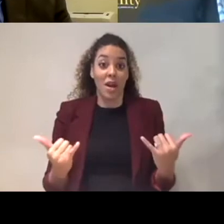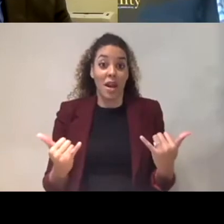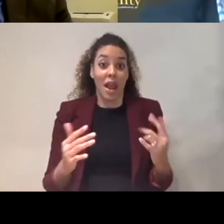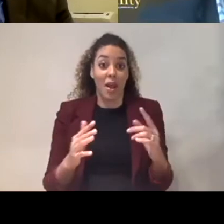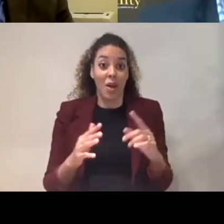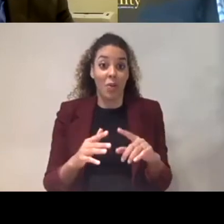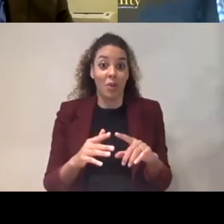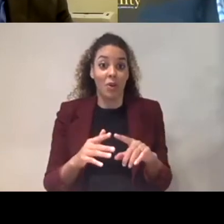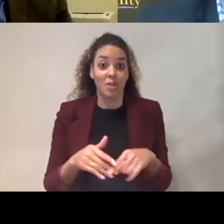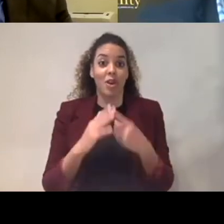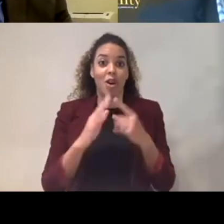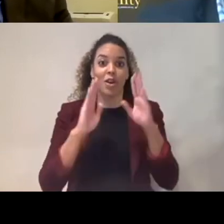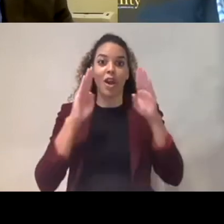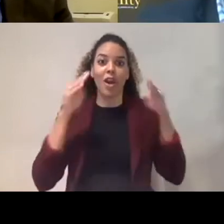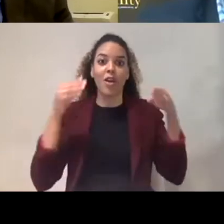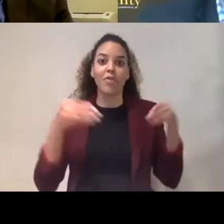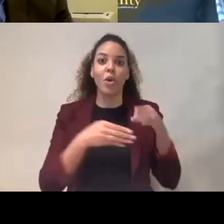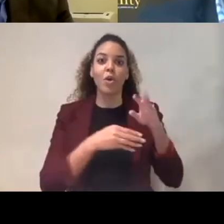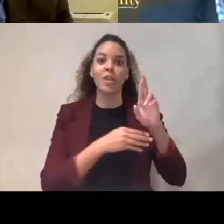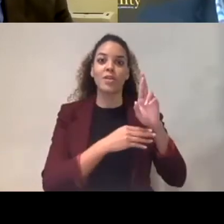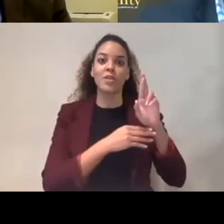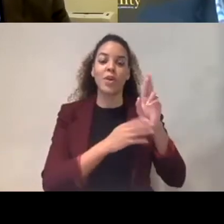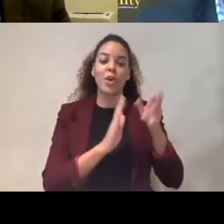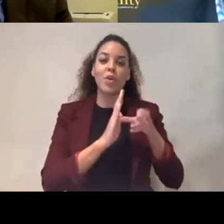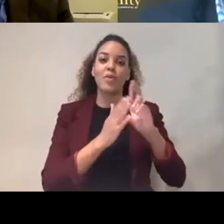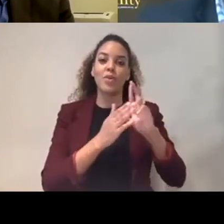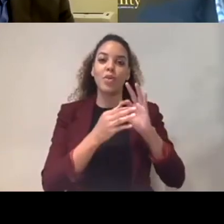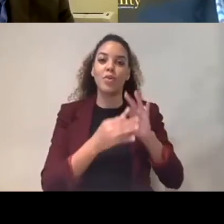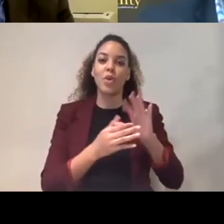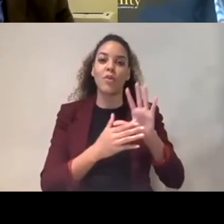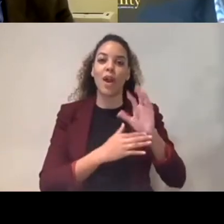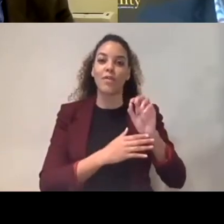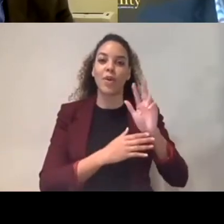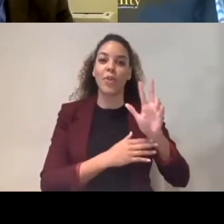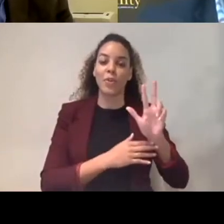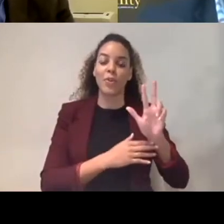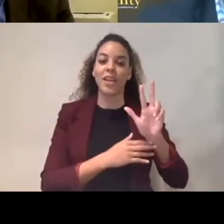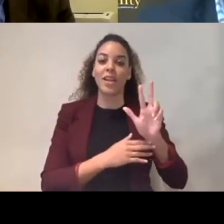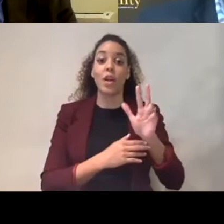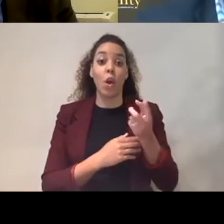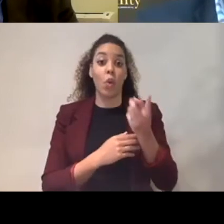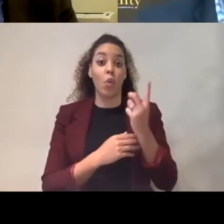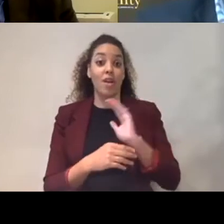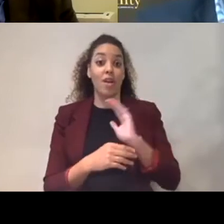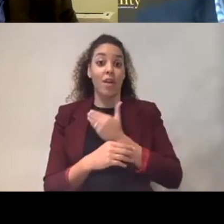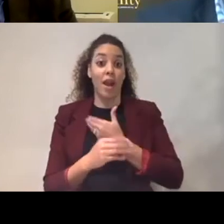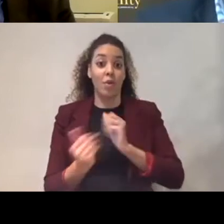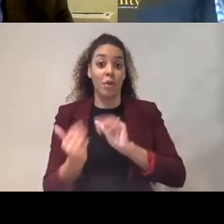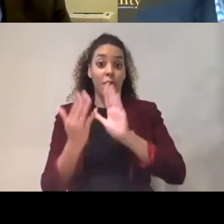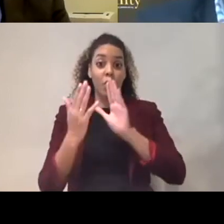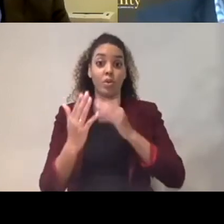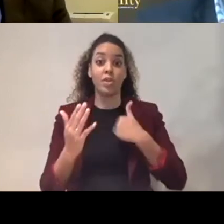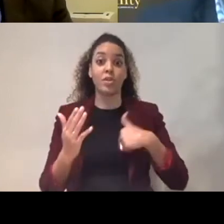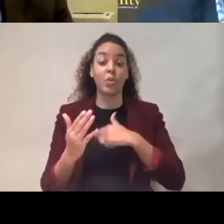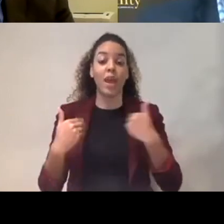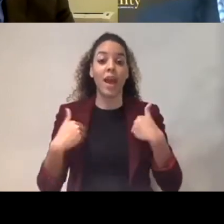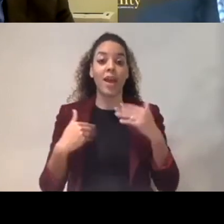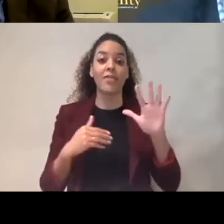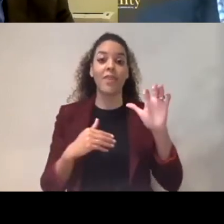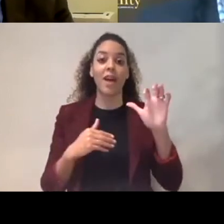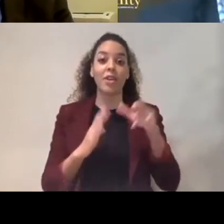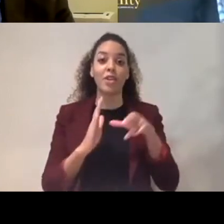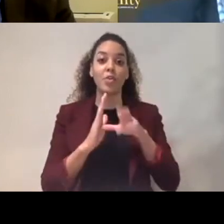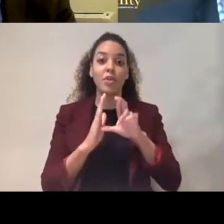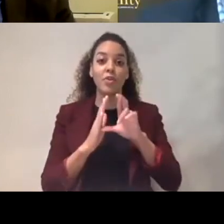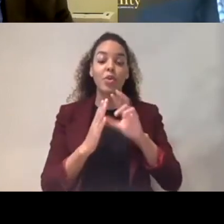503 focused reviews, which is one of our enforcement mechanisms. We've ordered 500 reviews of federal